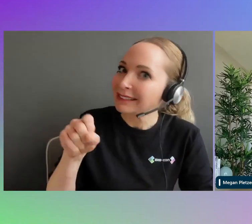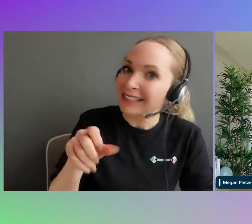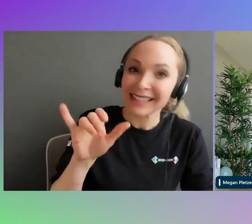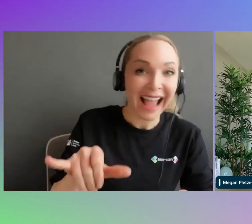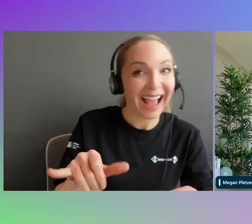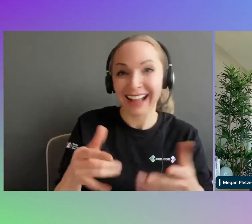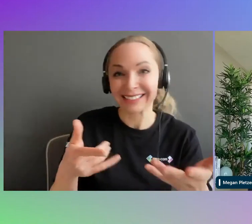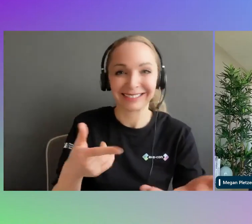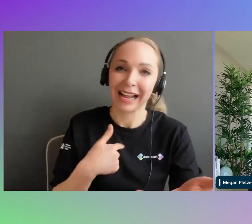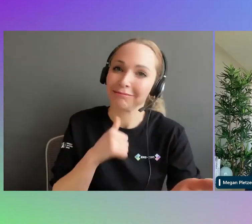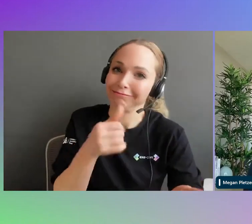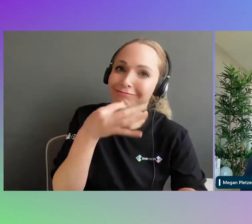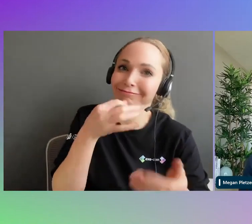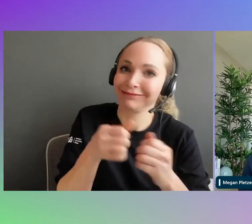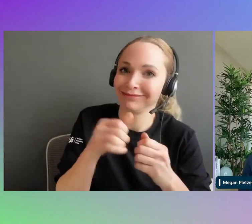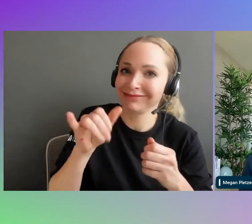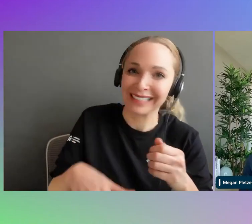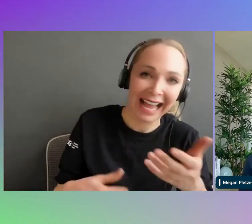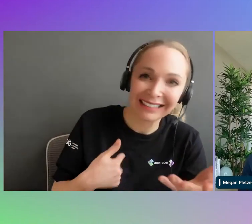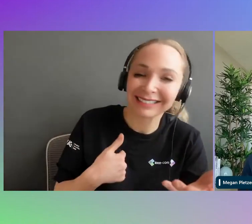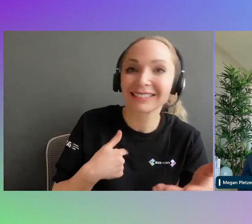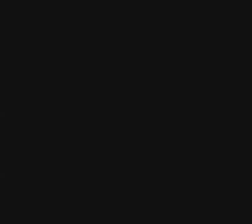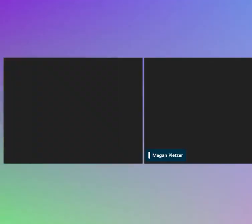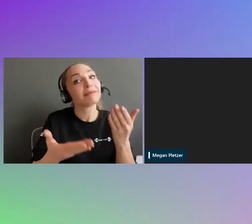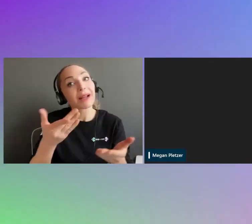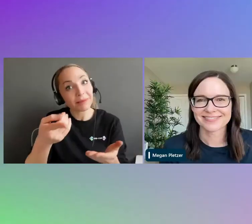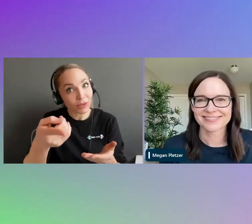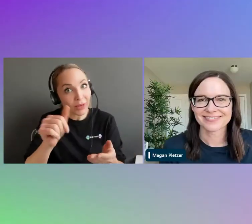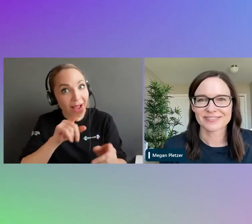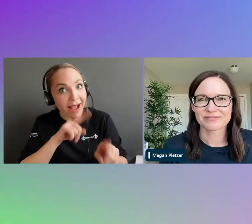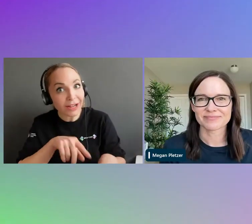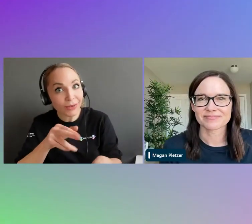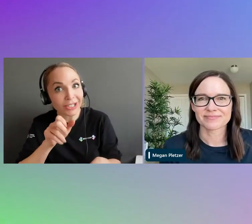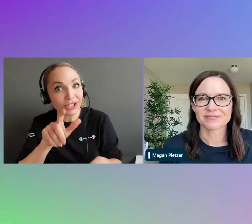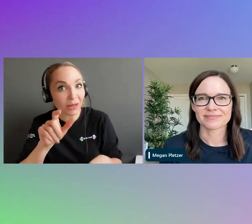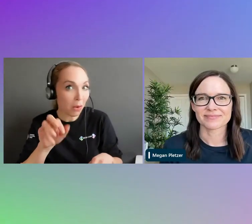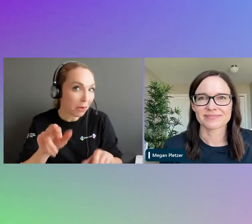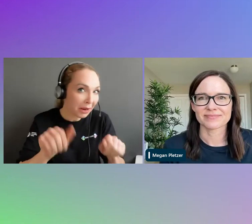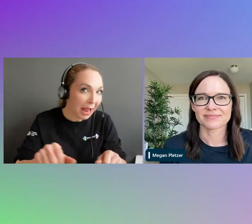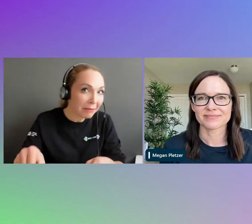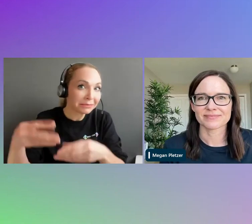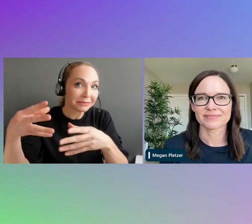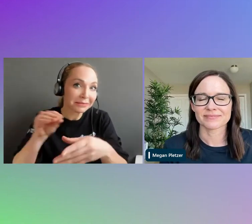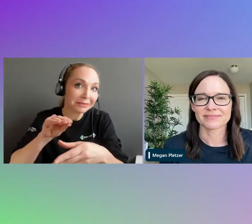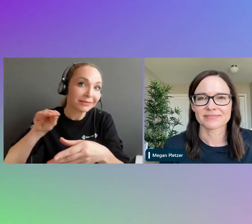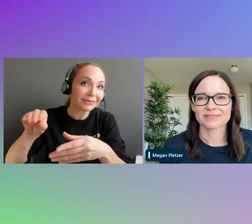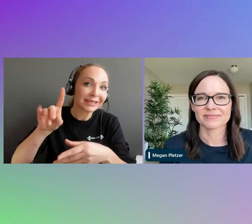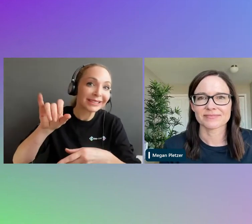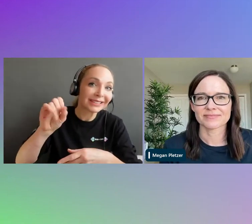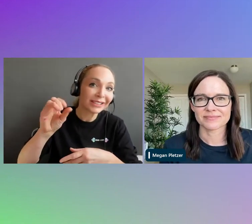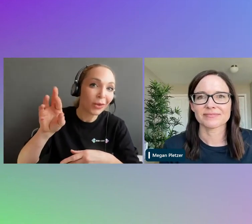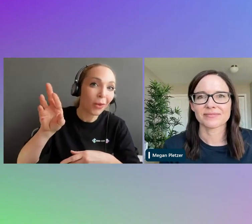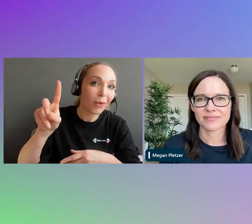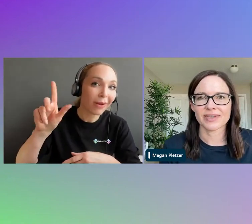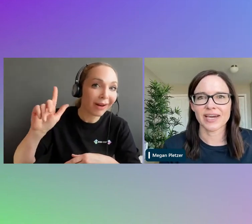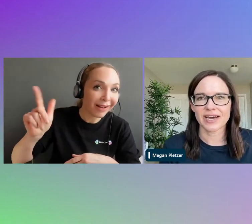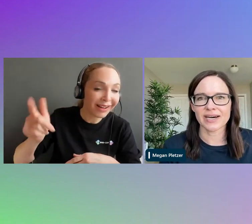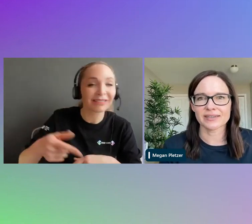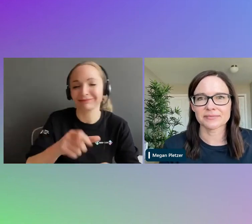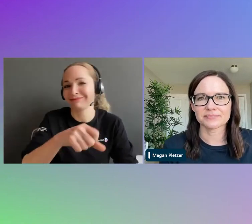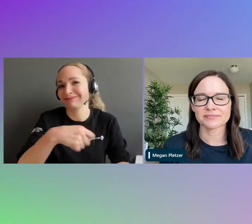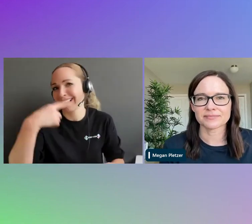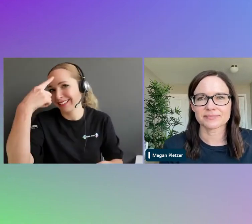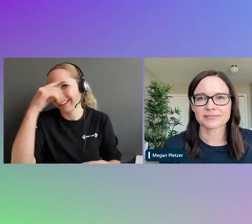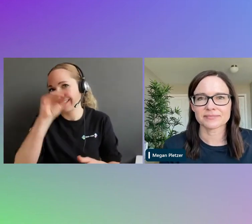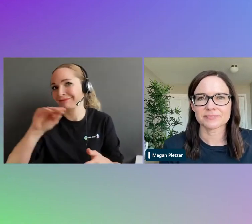would be able to answer that or if it's a good one for Discord later. Yeah, that might be a good one for Discord later. We can get some of our Android devs in on it. I